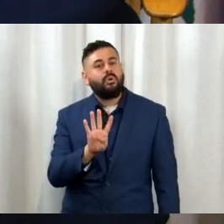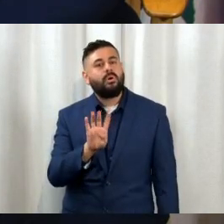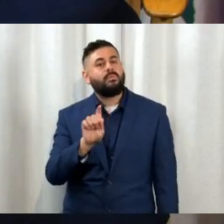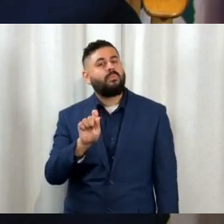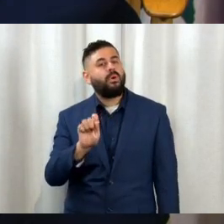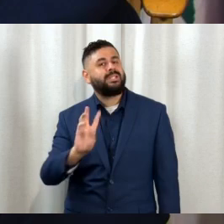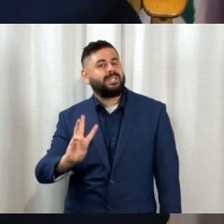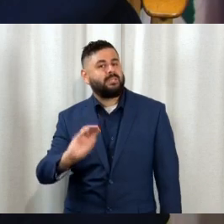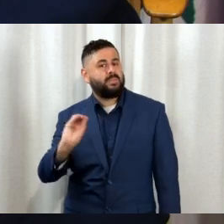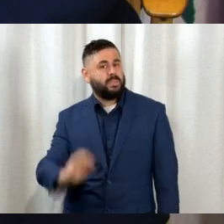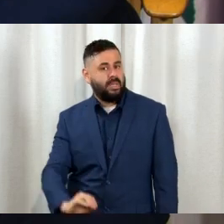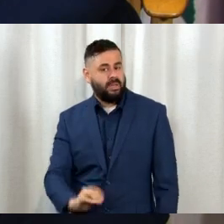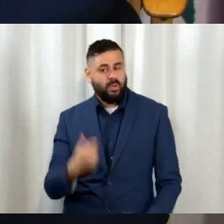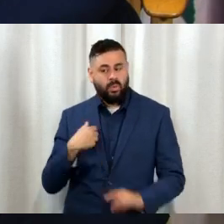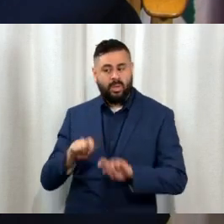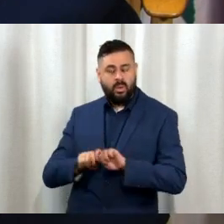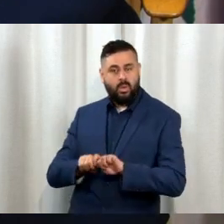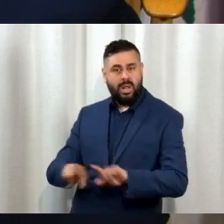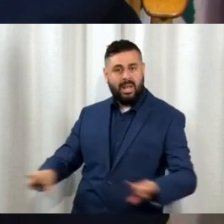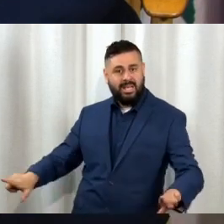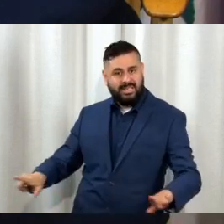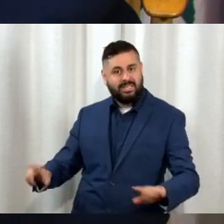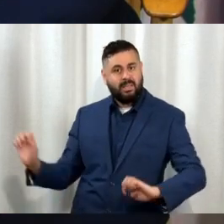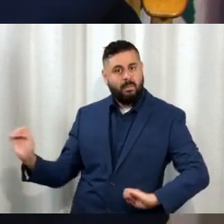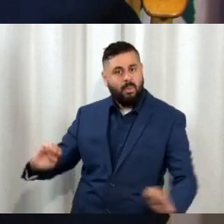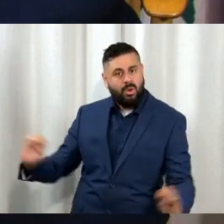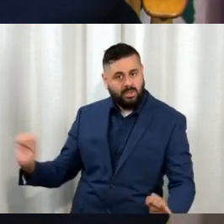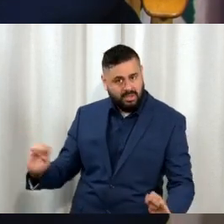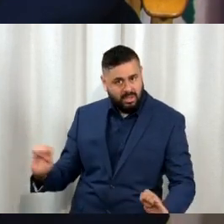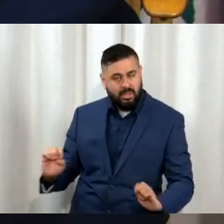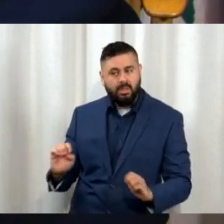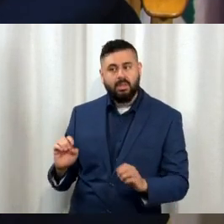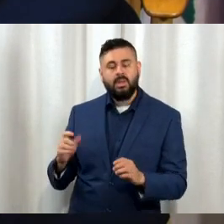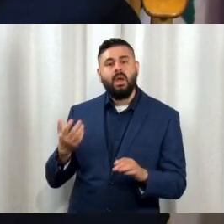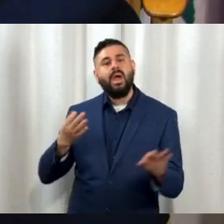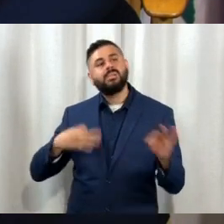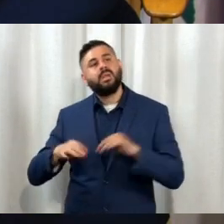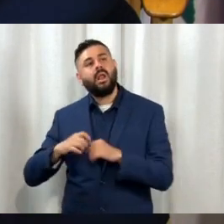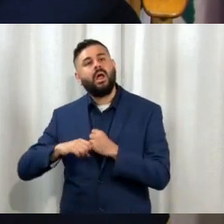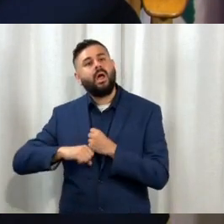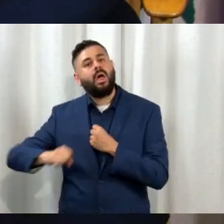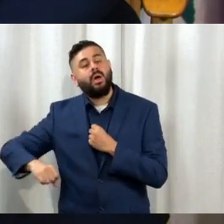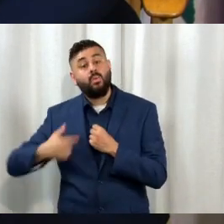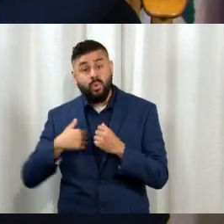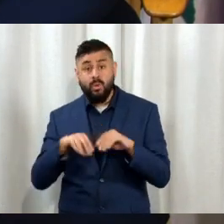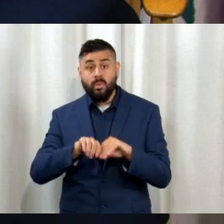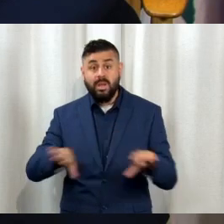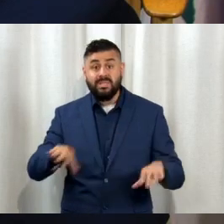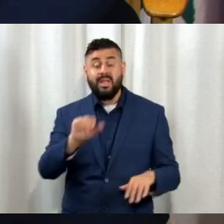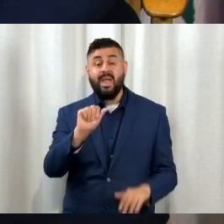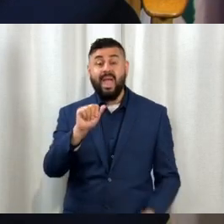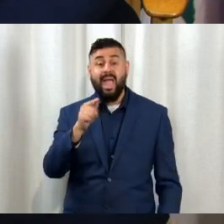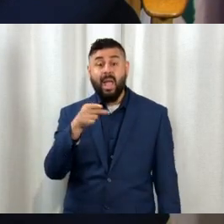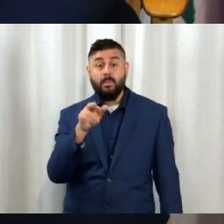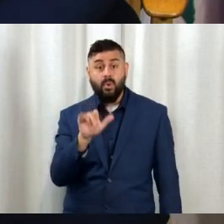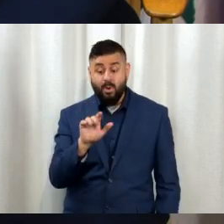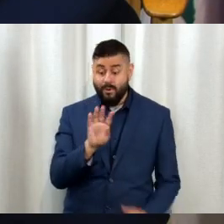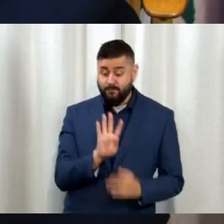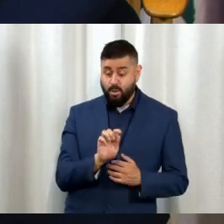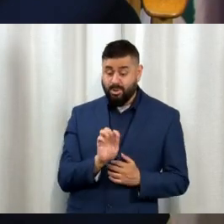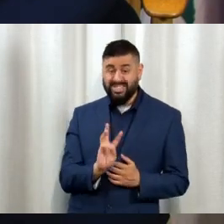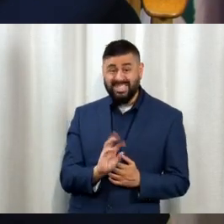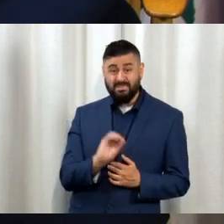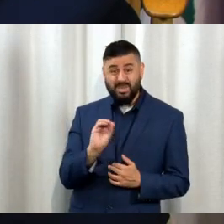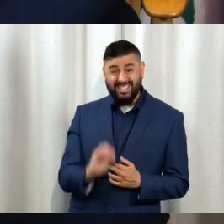numbers earlier as part of the emergency. We went faster than normal, and so we released them in April. But that 4.6% increase